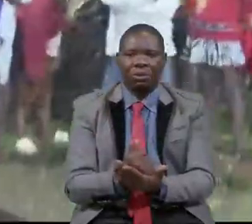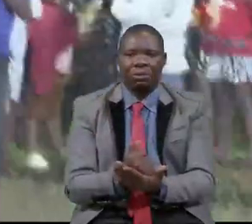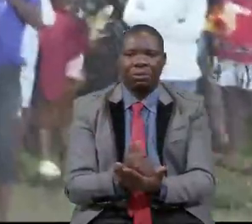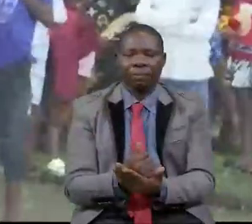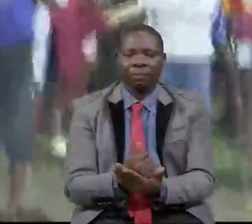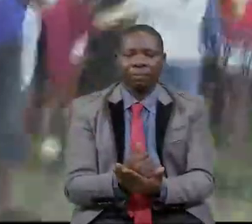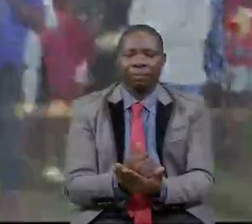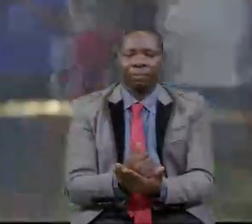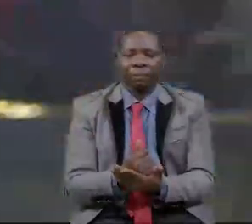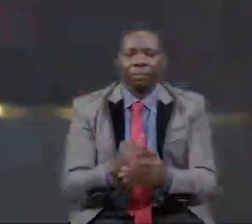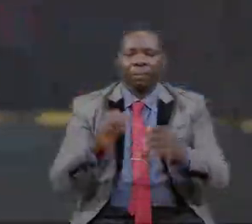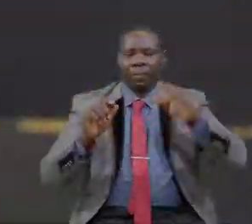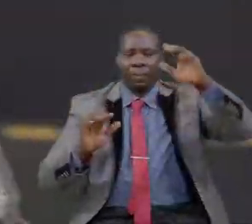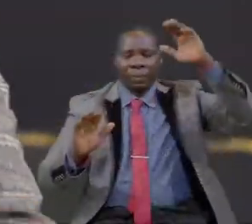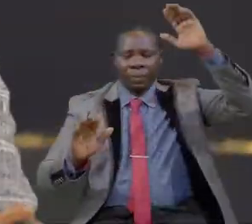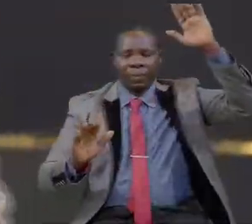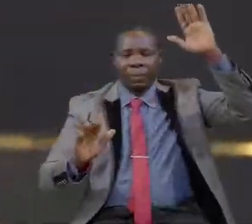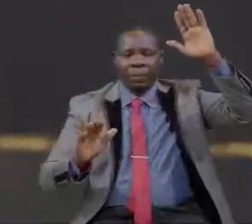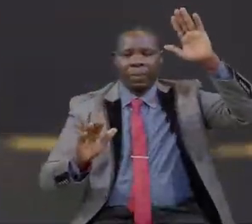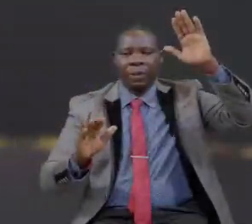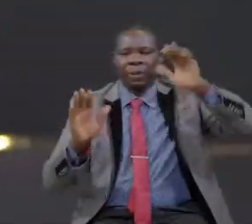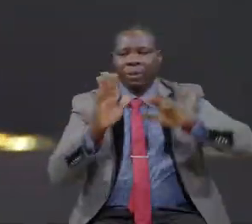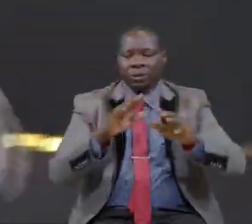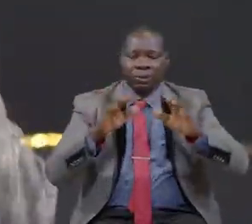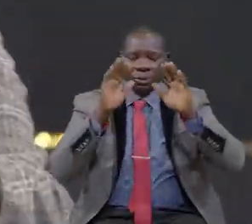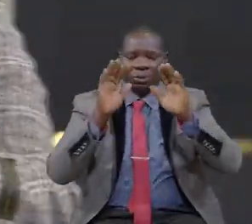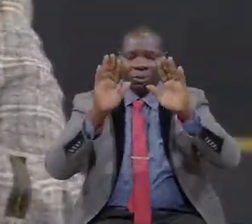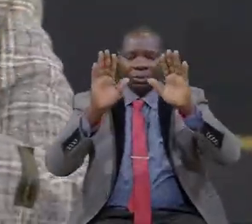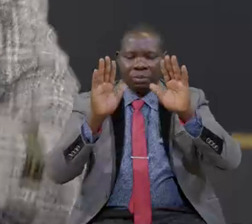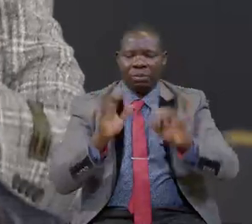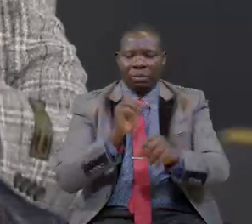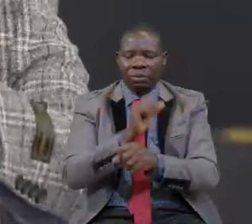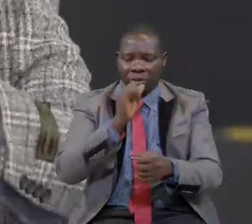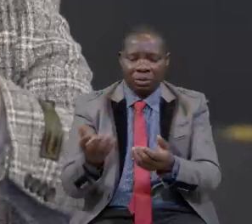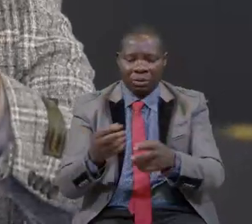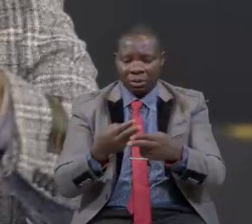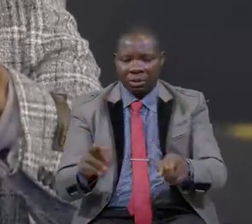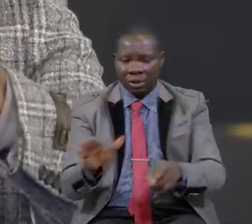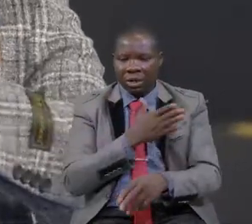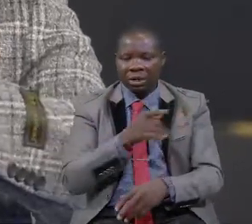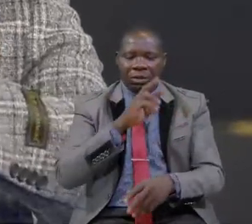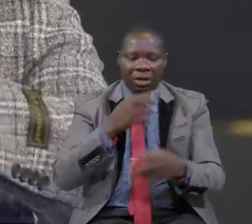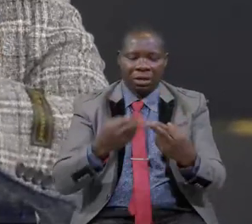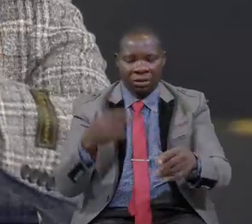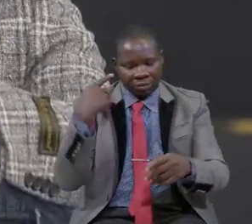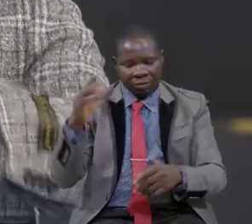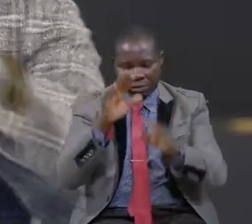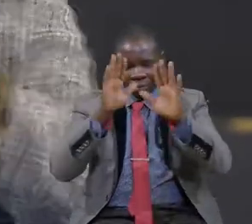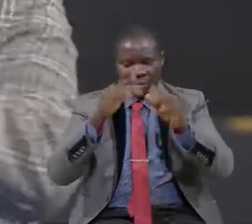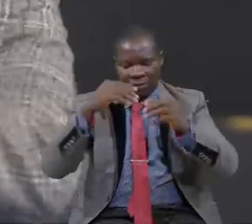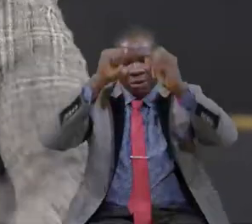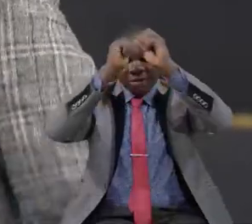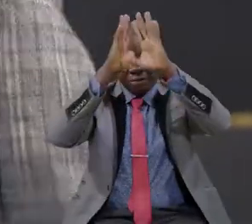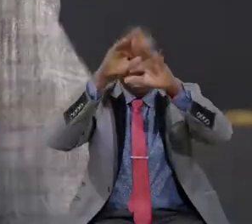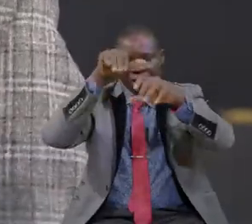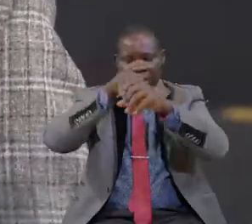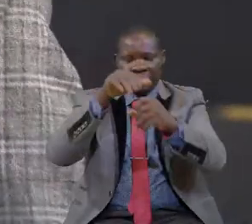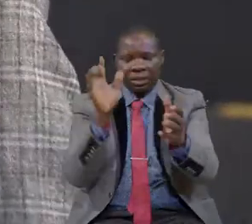Raise up that hand. Your miracle is ready, and you're ready for your miracle. Father, in